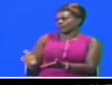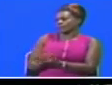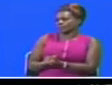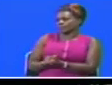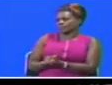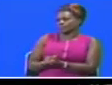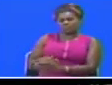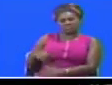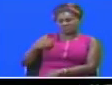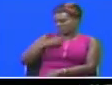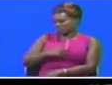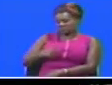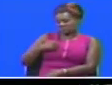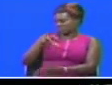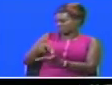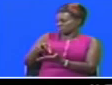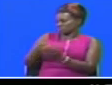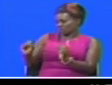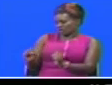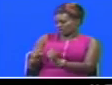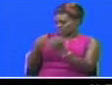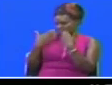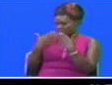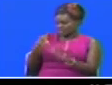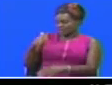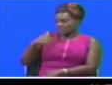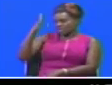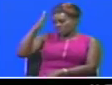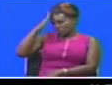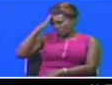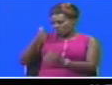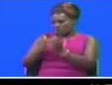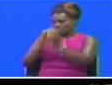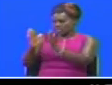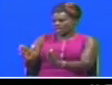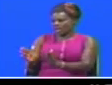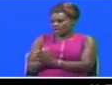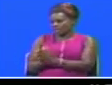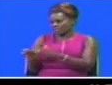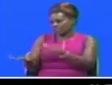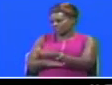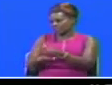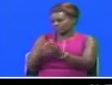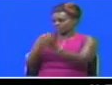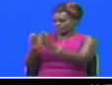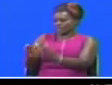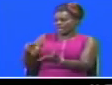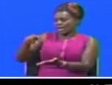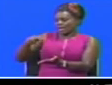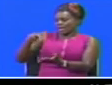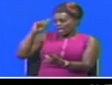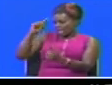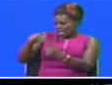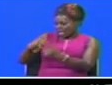It's unfortunate that this has happened. I know the party leader and the deputy party leader meant well,